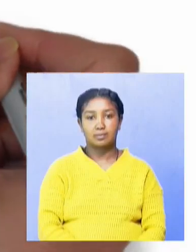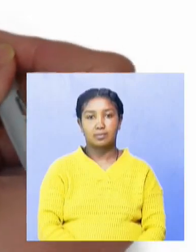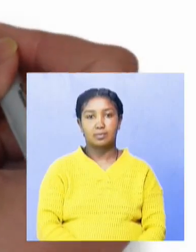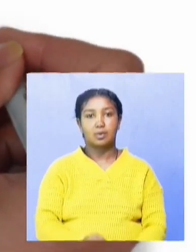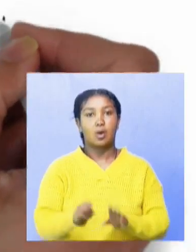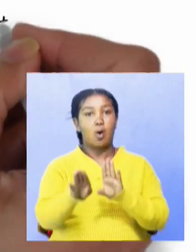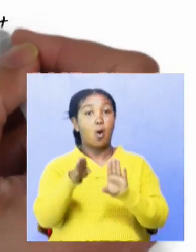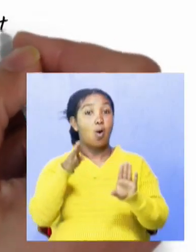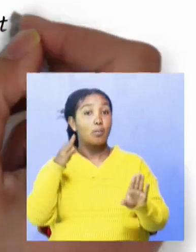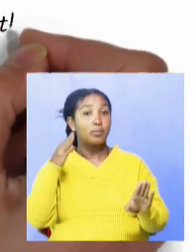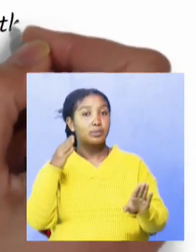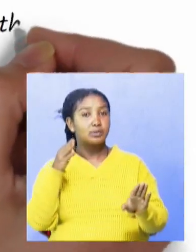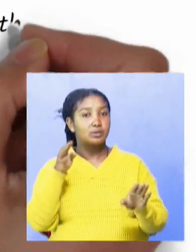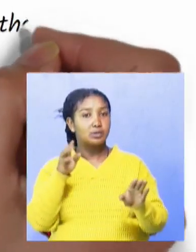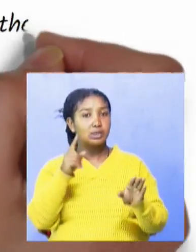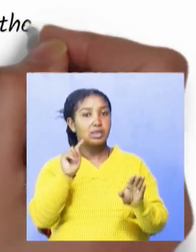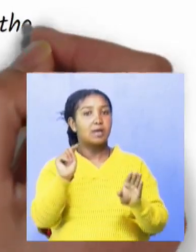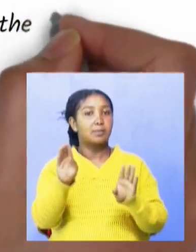opened the door.